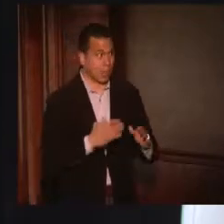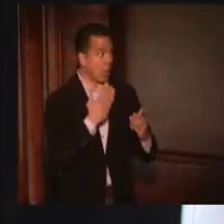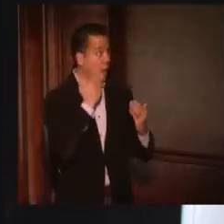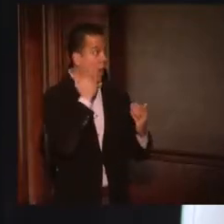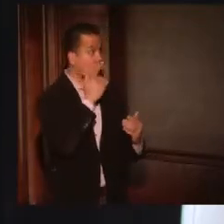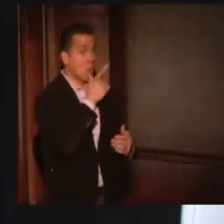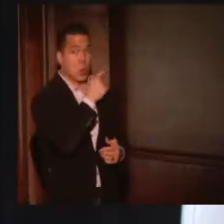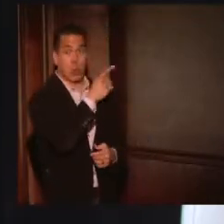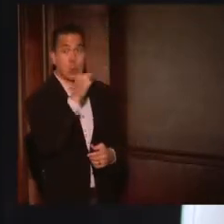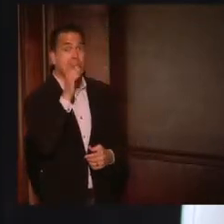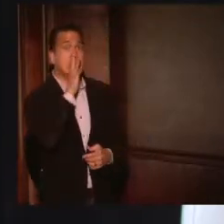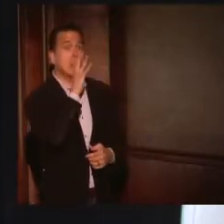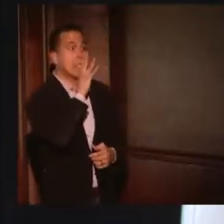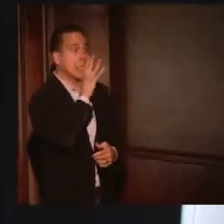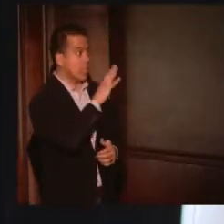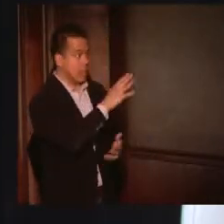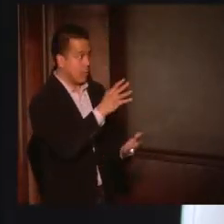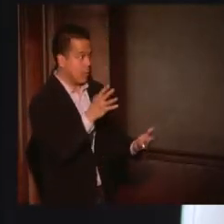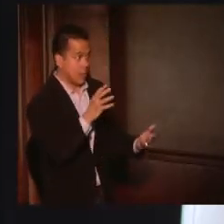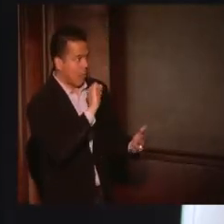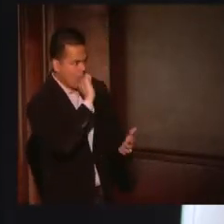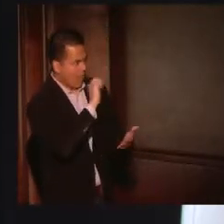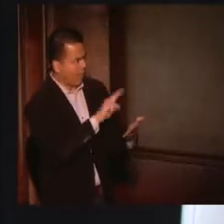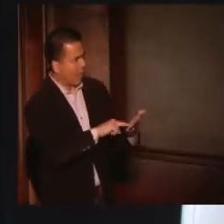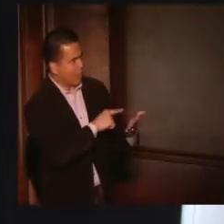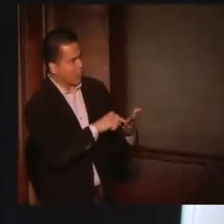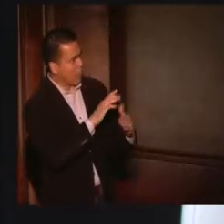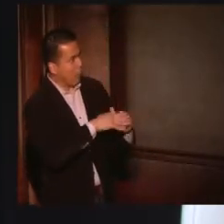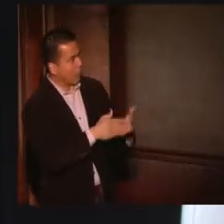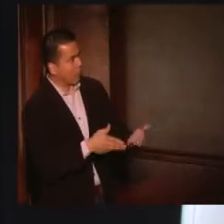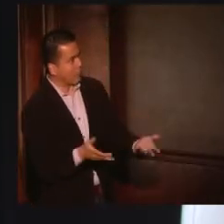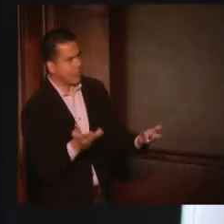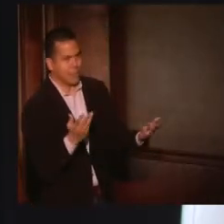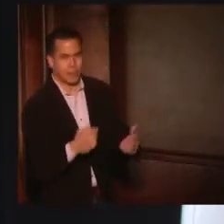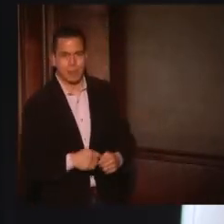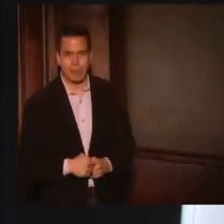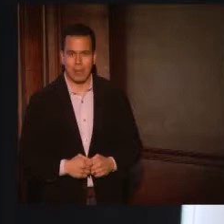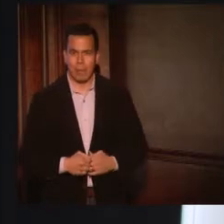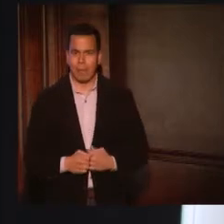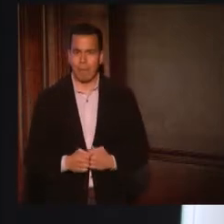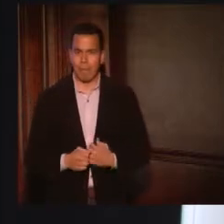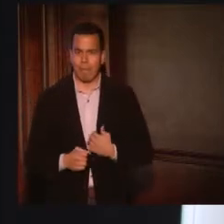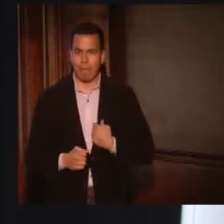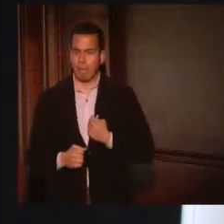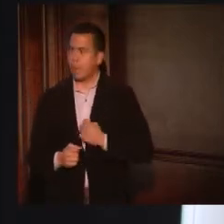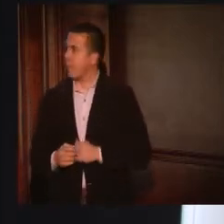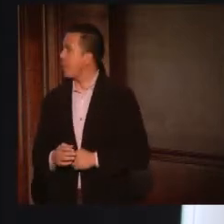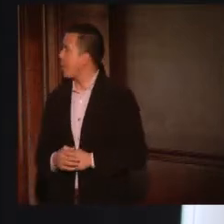sit here. Won't show us. Okay. So,